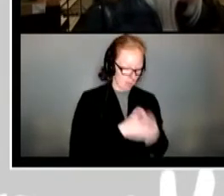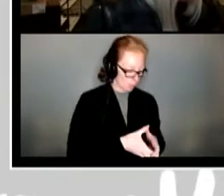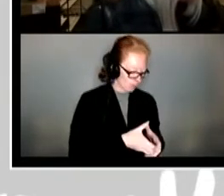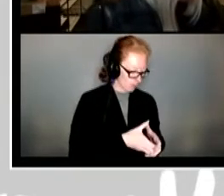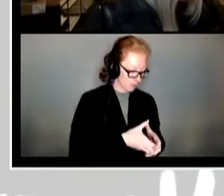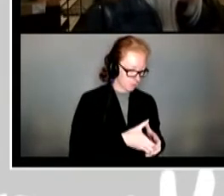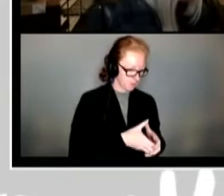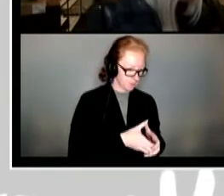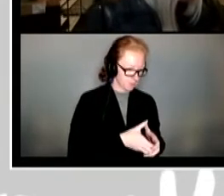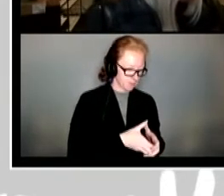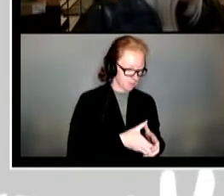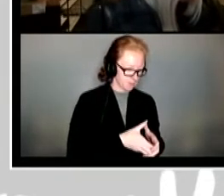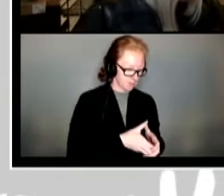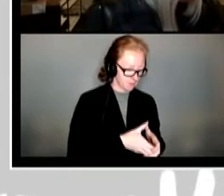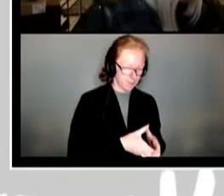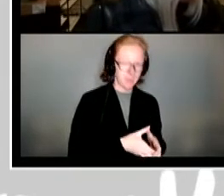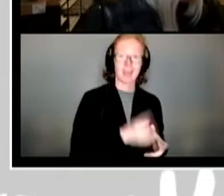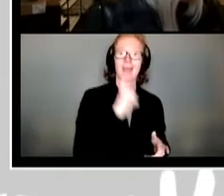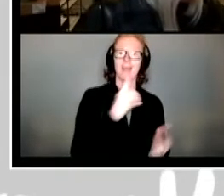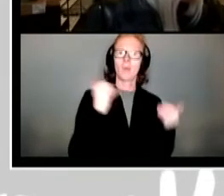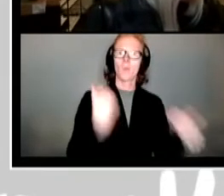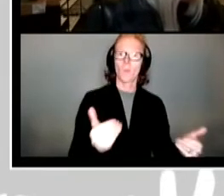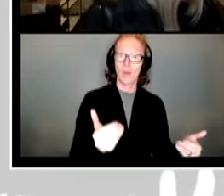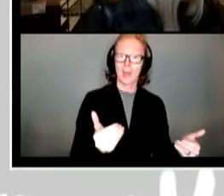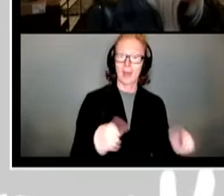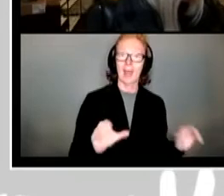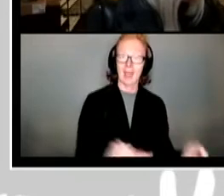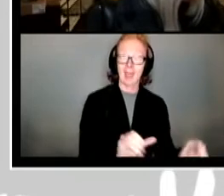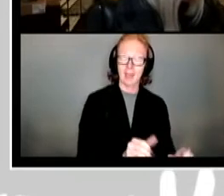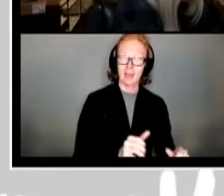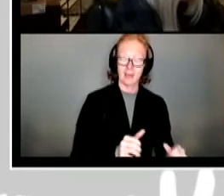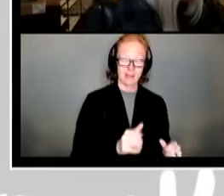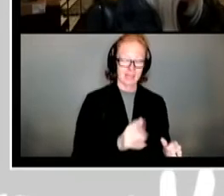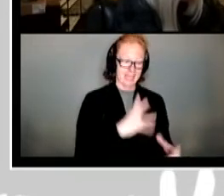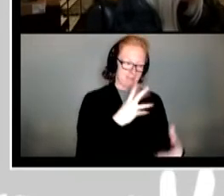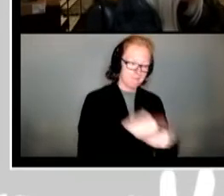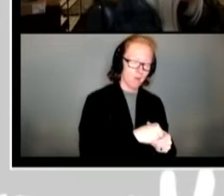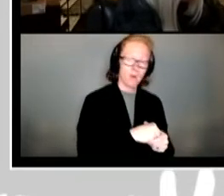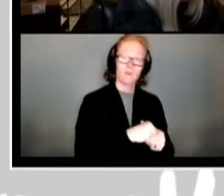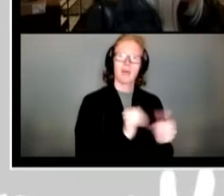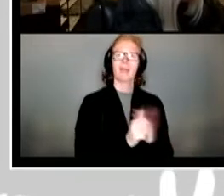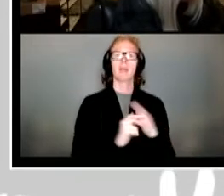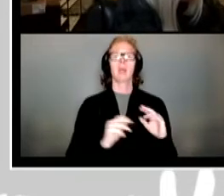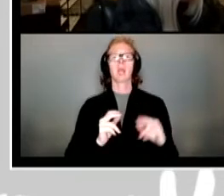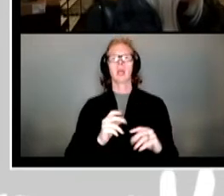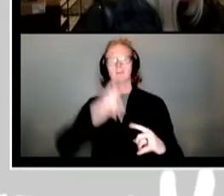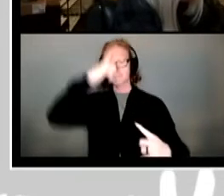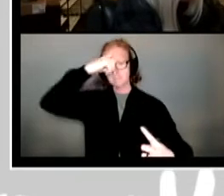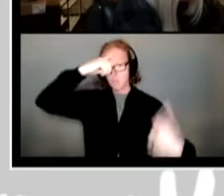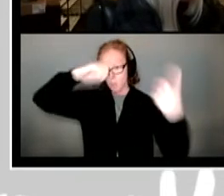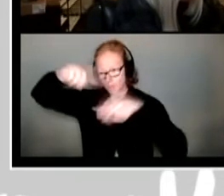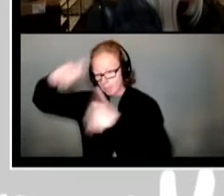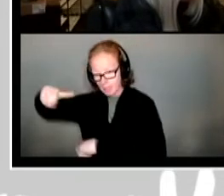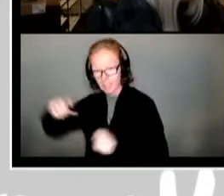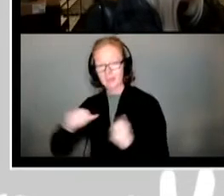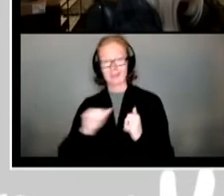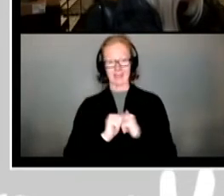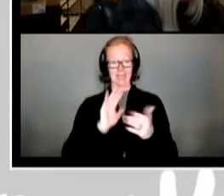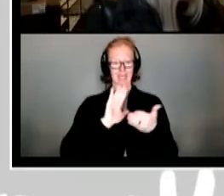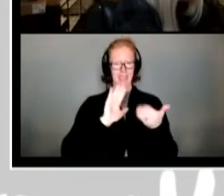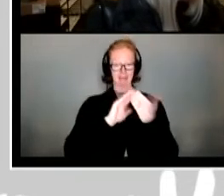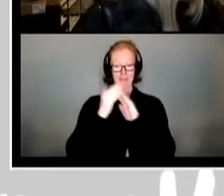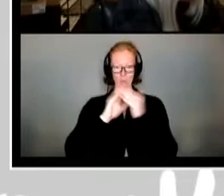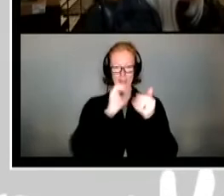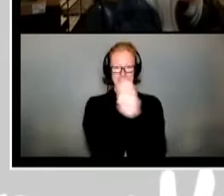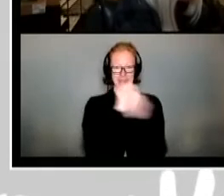acted on, so that we have a mutually approved idea of what community safety